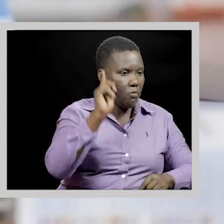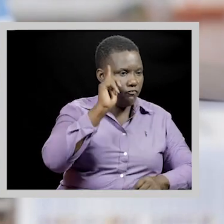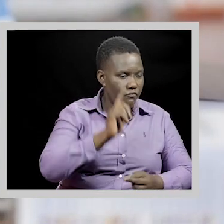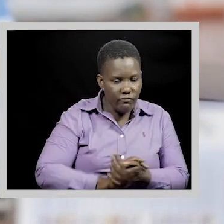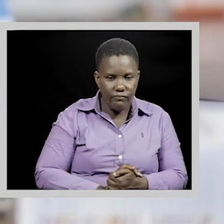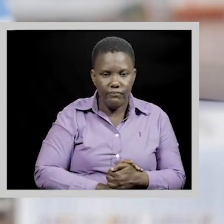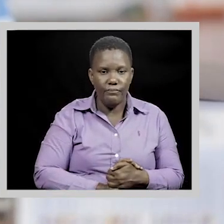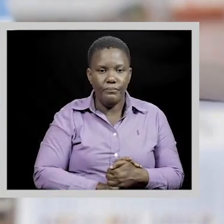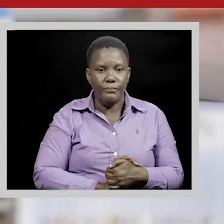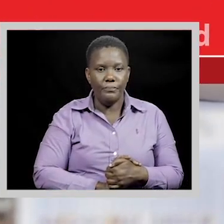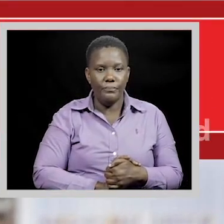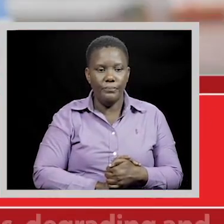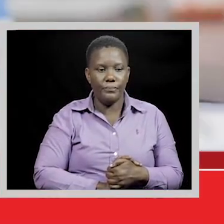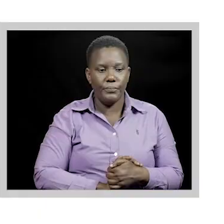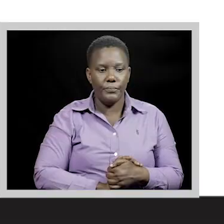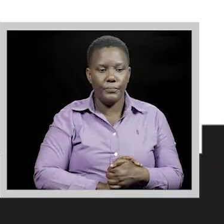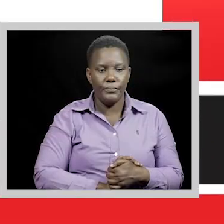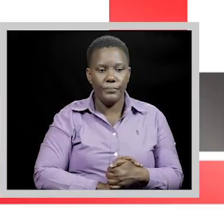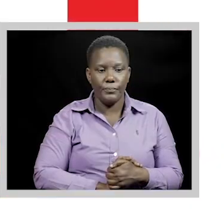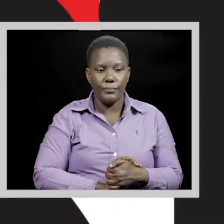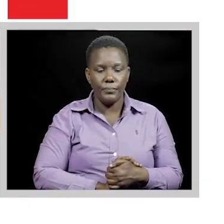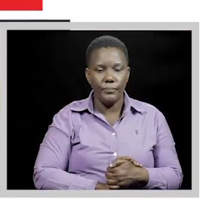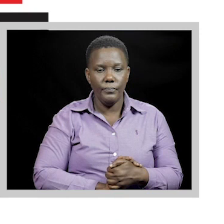in cross-examination.